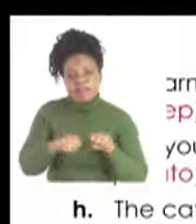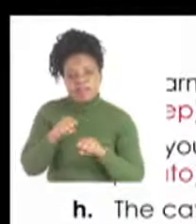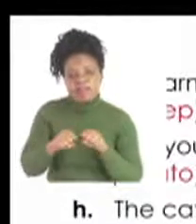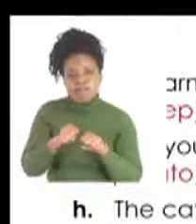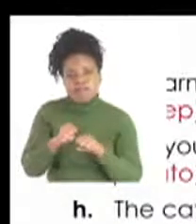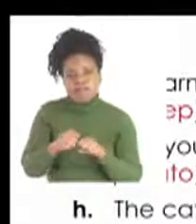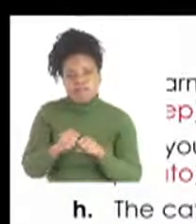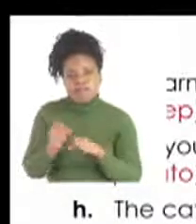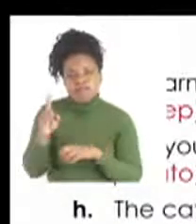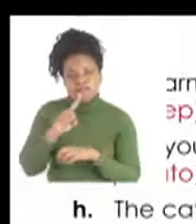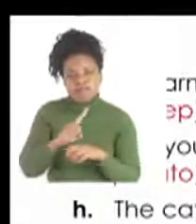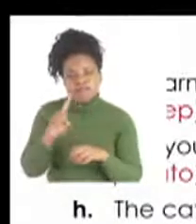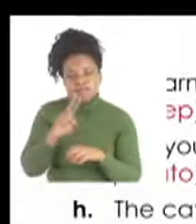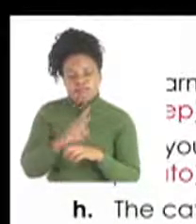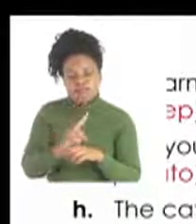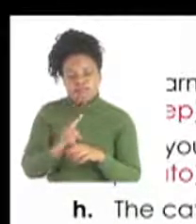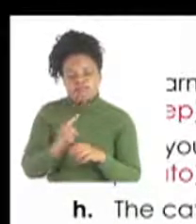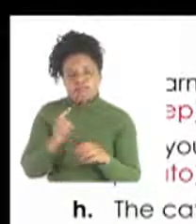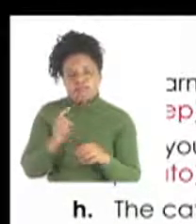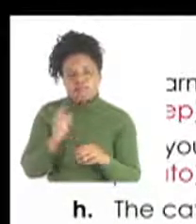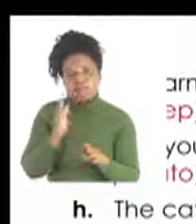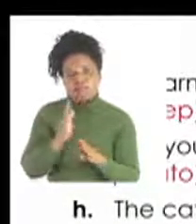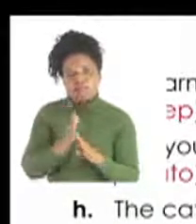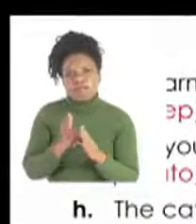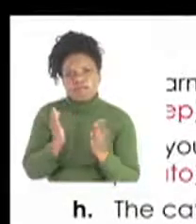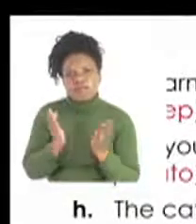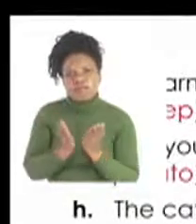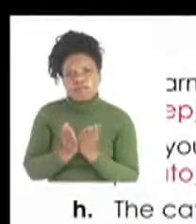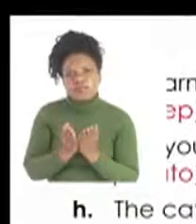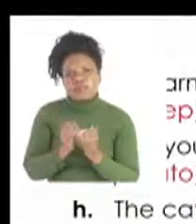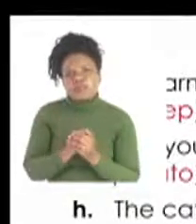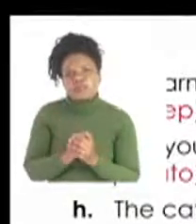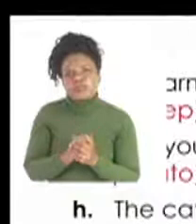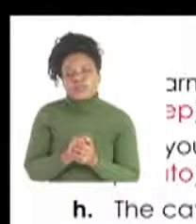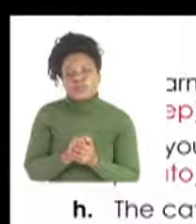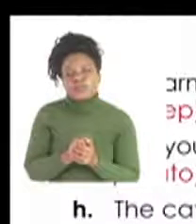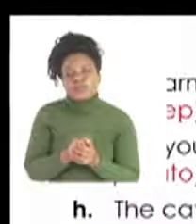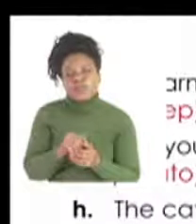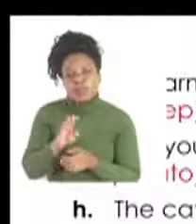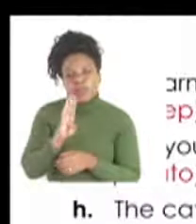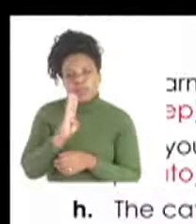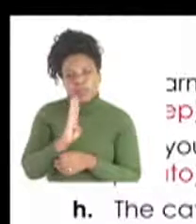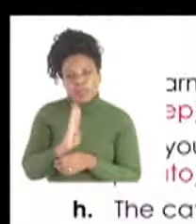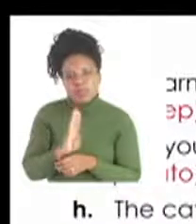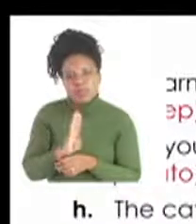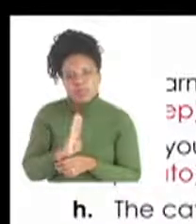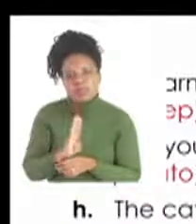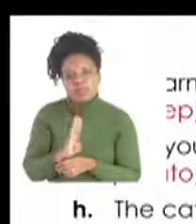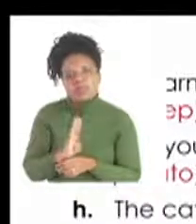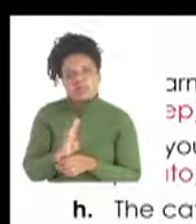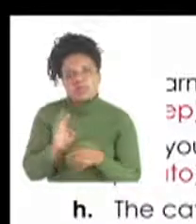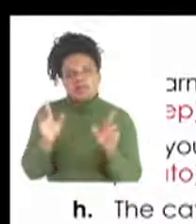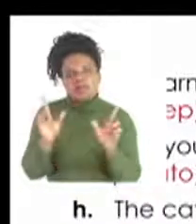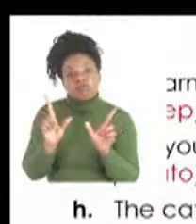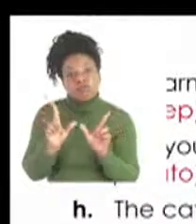B. Windhoek is a big city. So the first space is a no